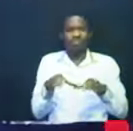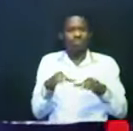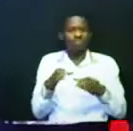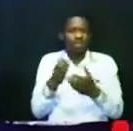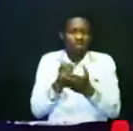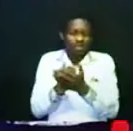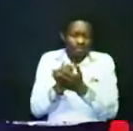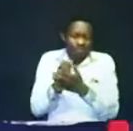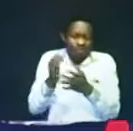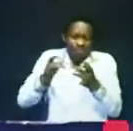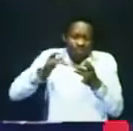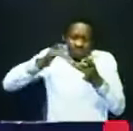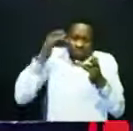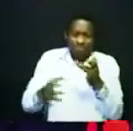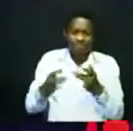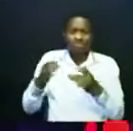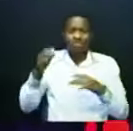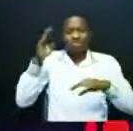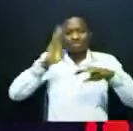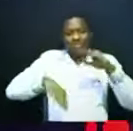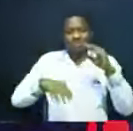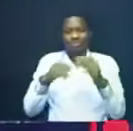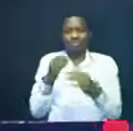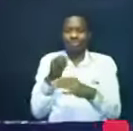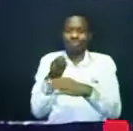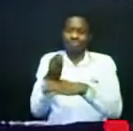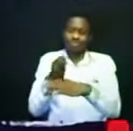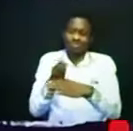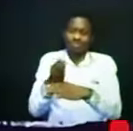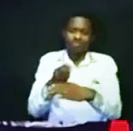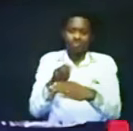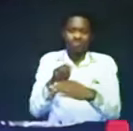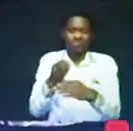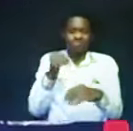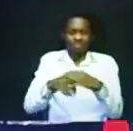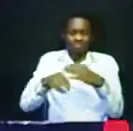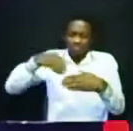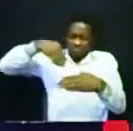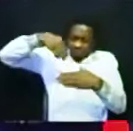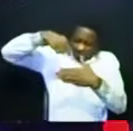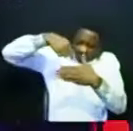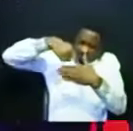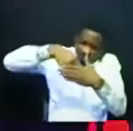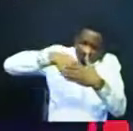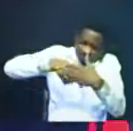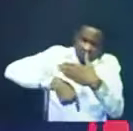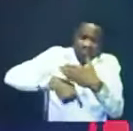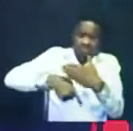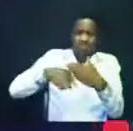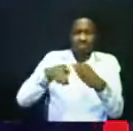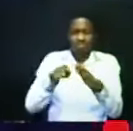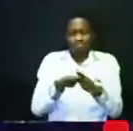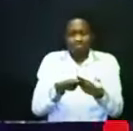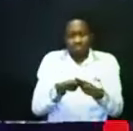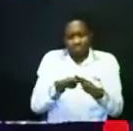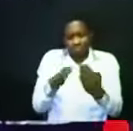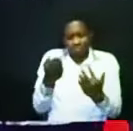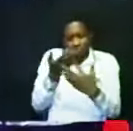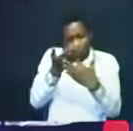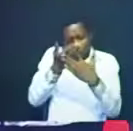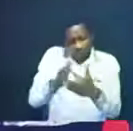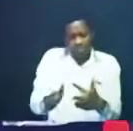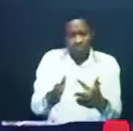any double-edged sword. It penetrates even to dividing soul